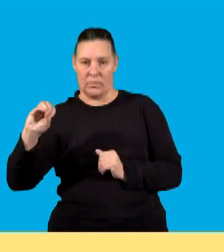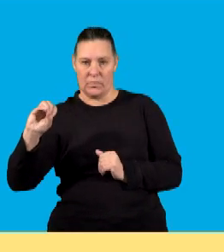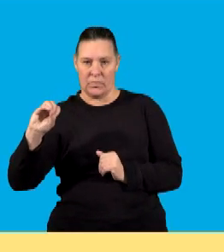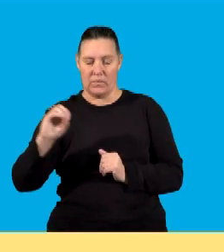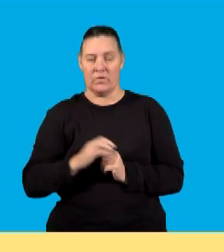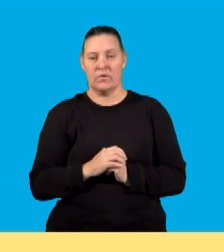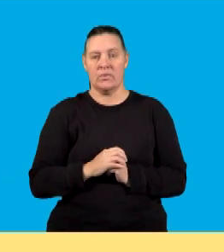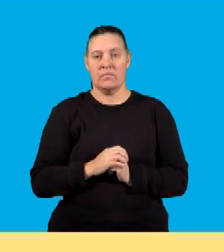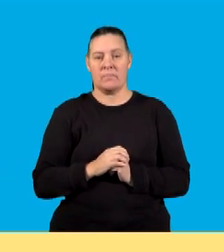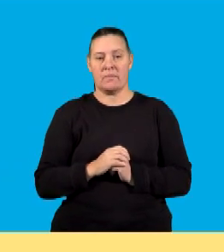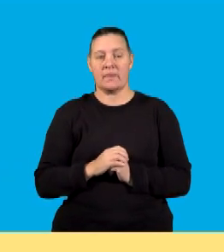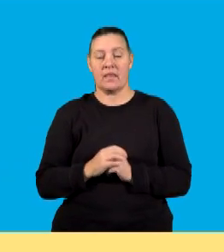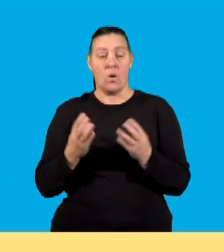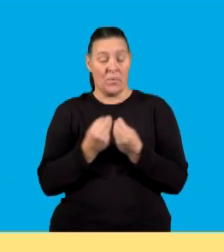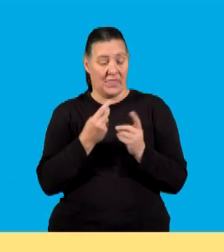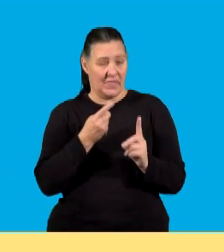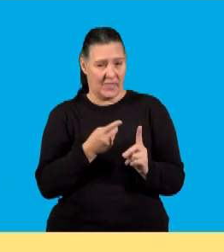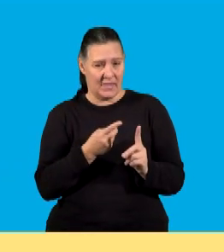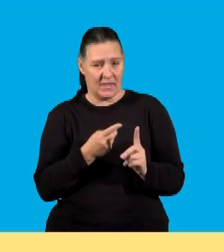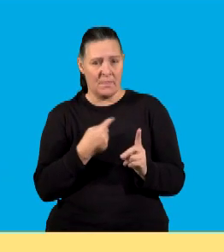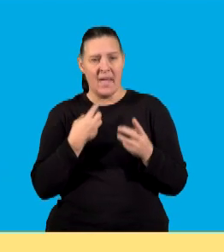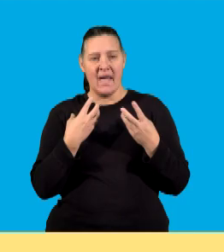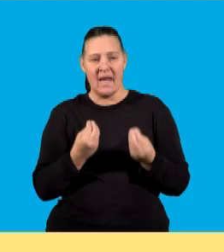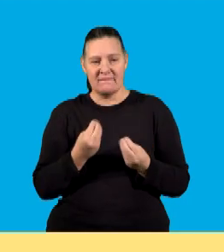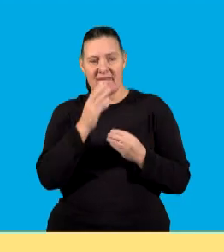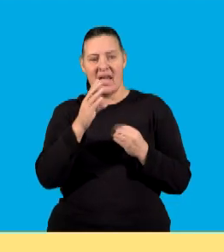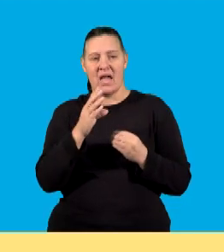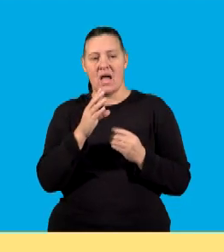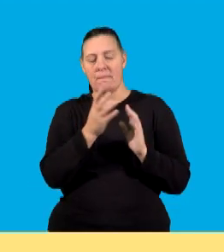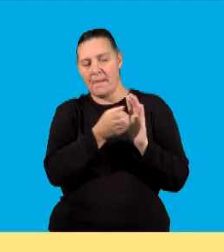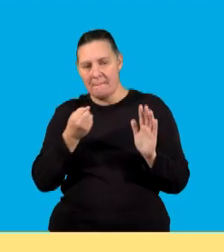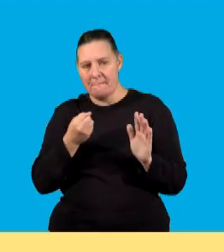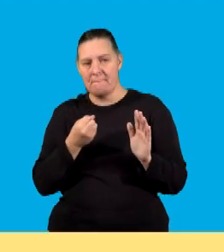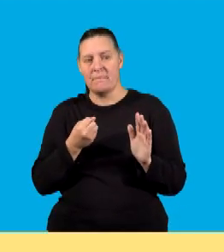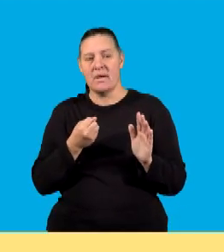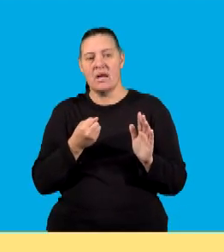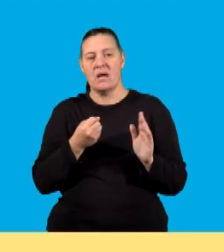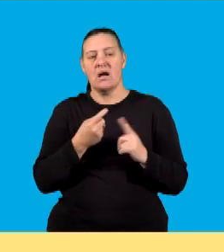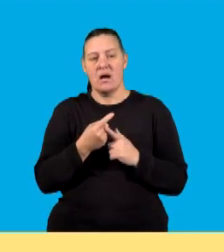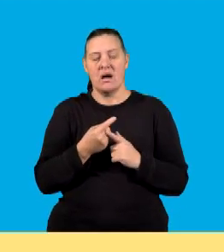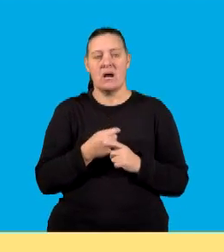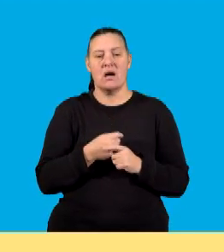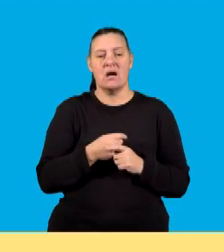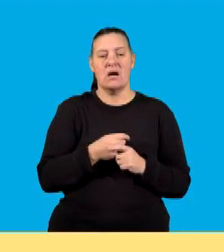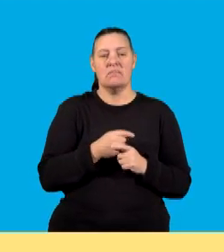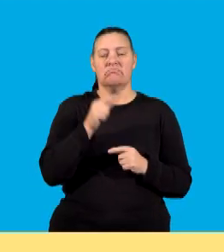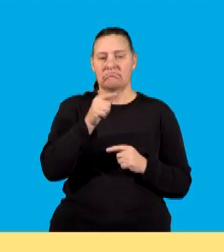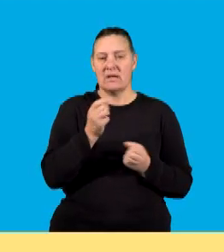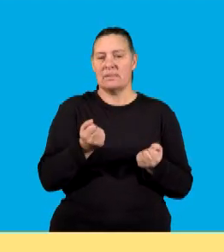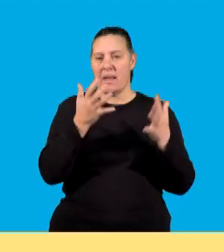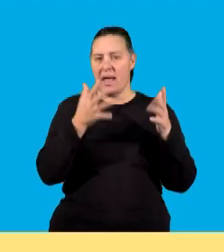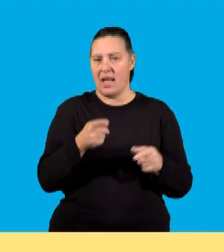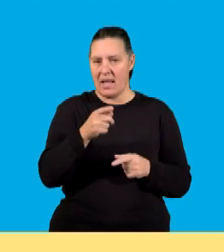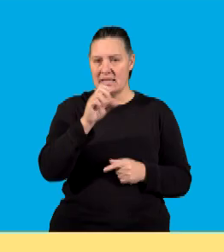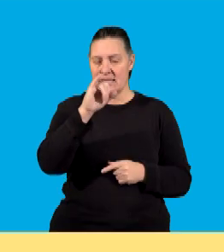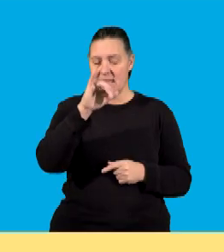41,040. With me here, I have an extract from the pre-adjustment trial balance of CS Applies,